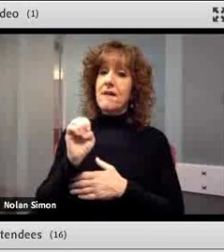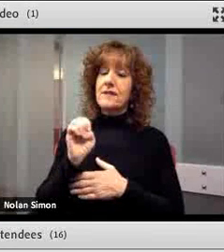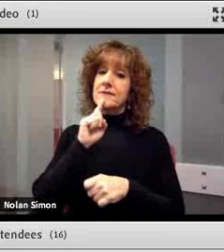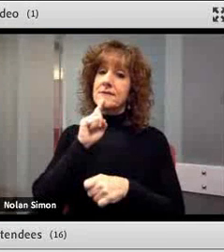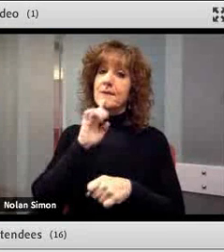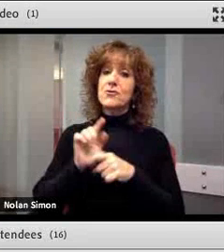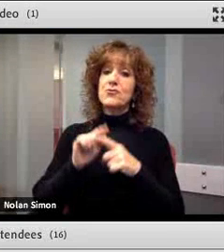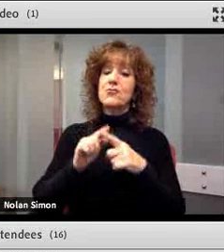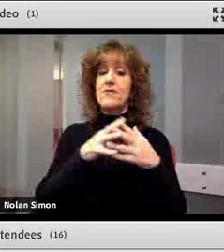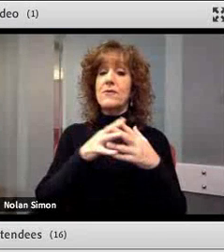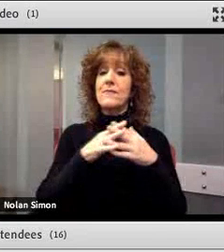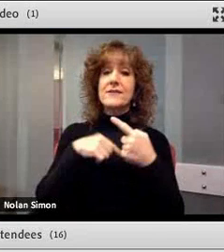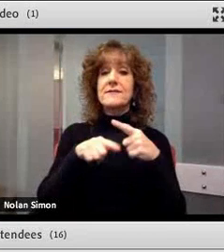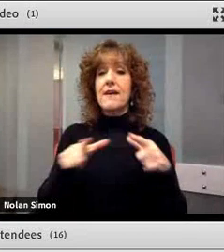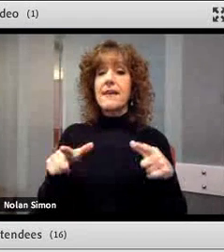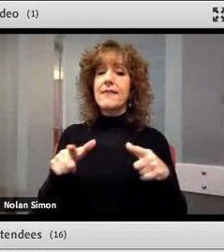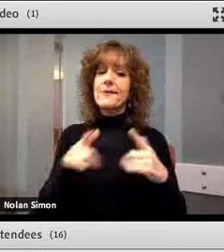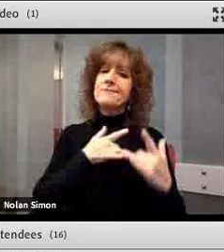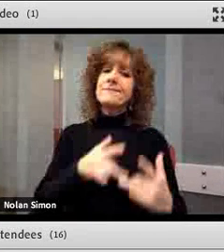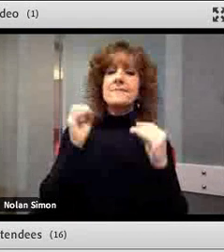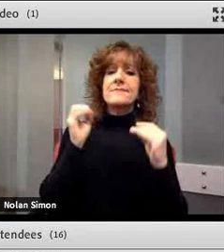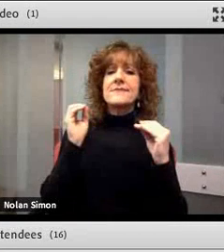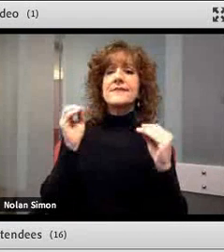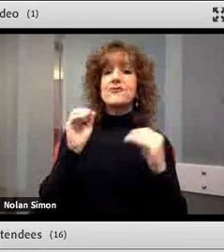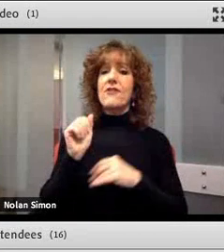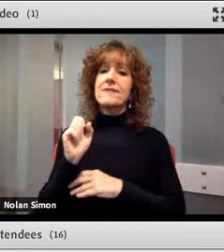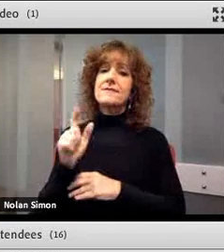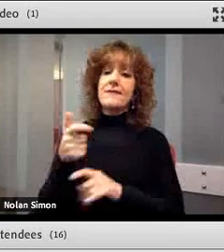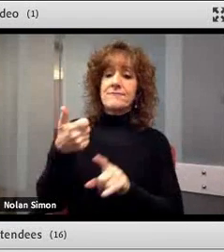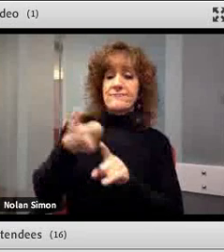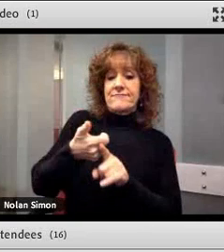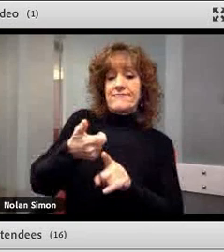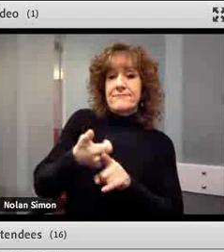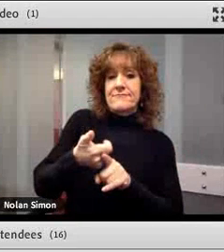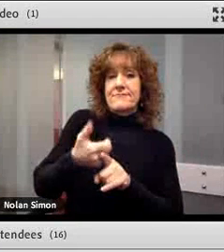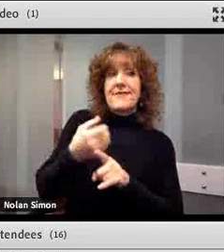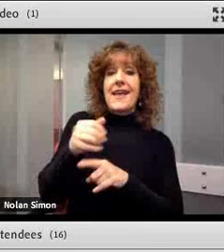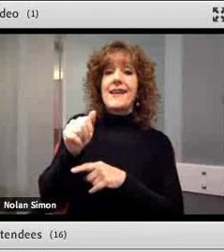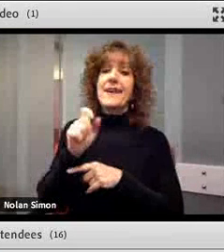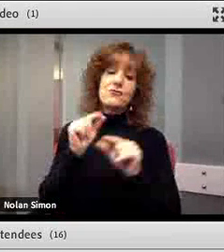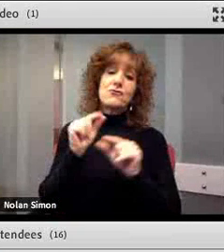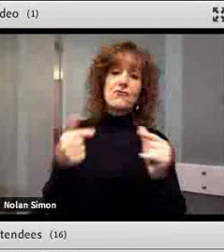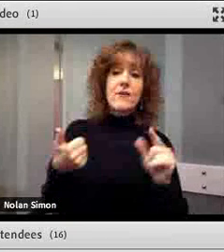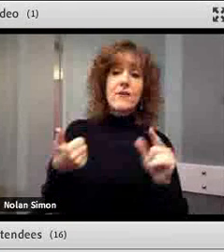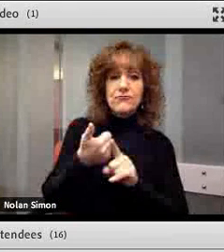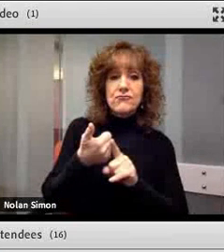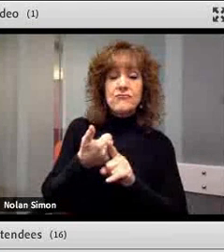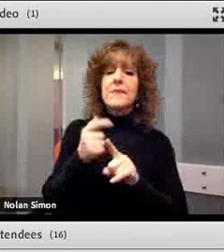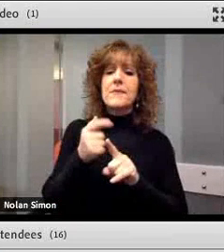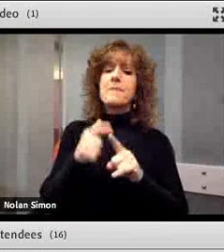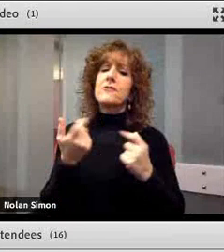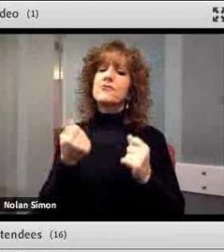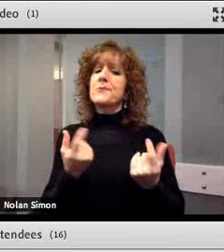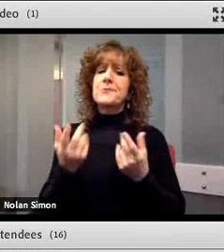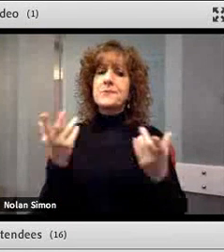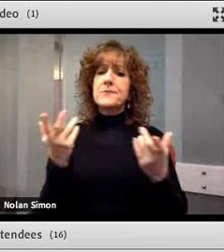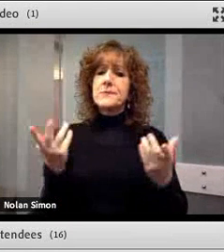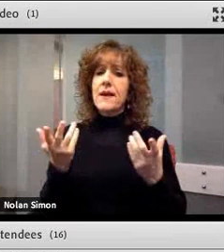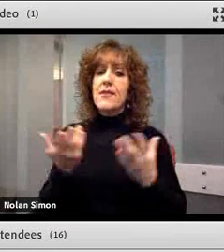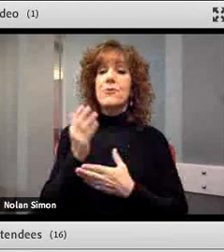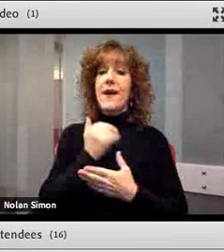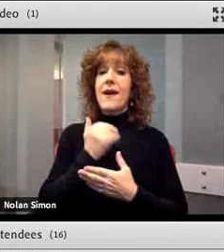are devoted to American Sign Language are teaching ASL itself and ASL grammar. What we're